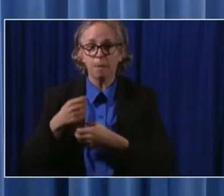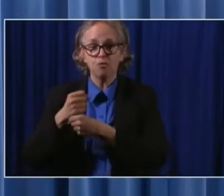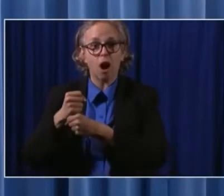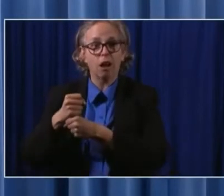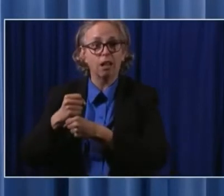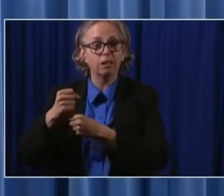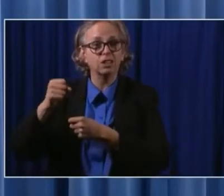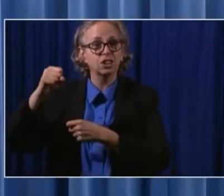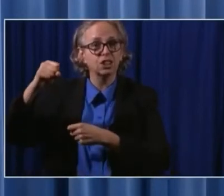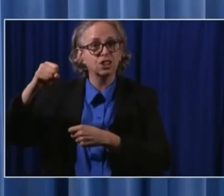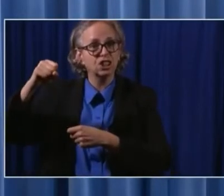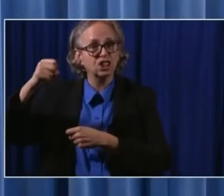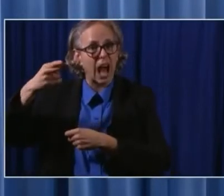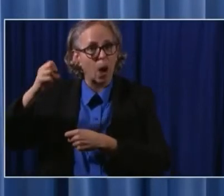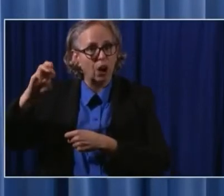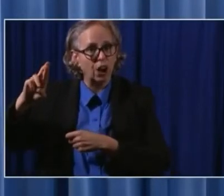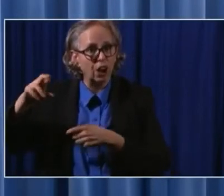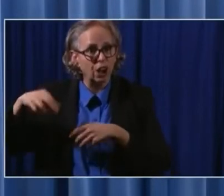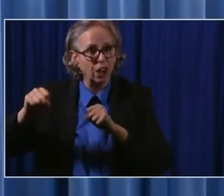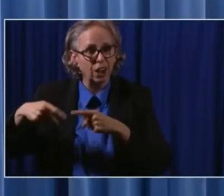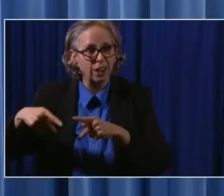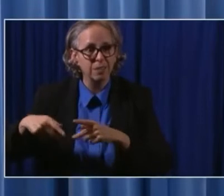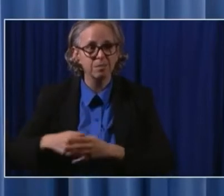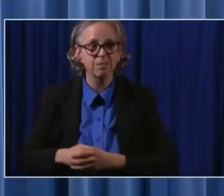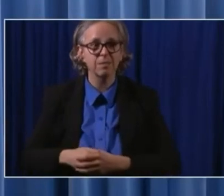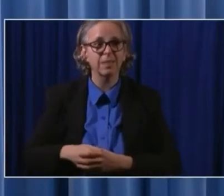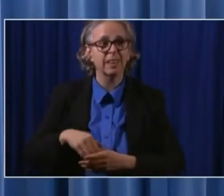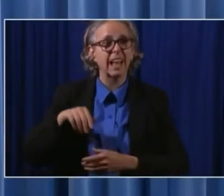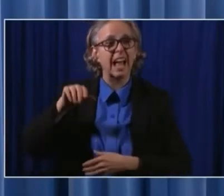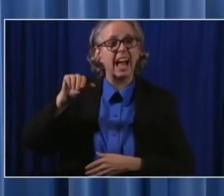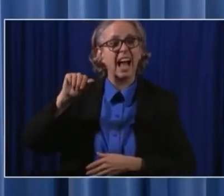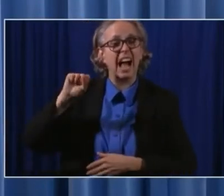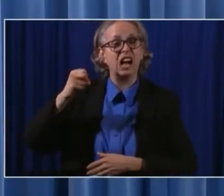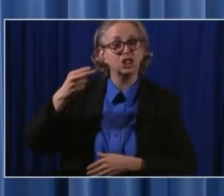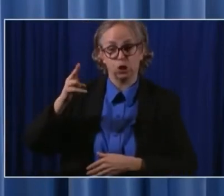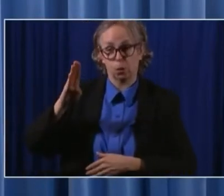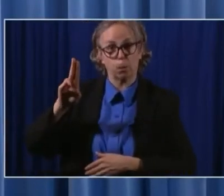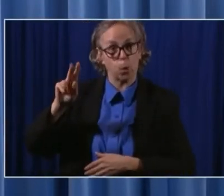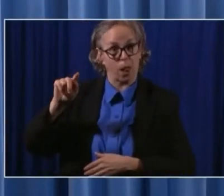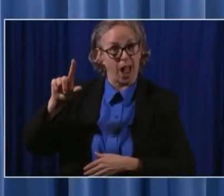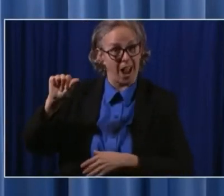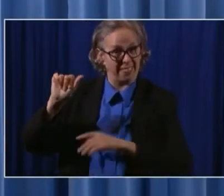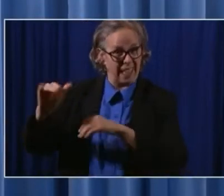example, a 70-year-old hosted a party on the 4th of July for his co-workers.